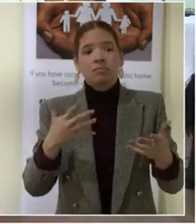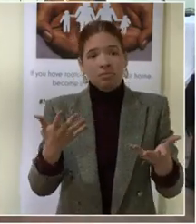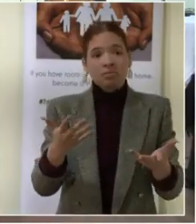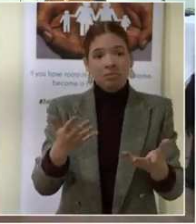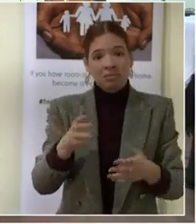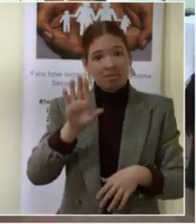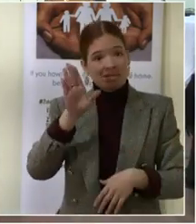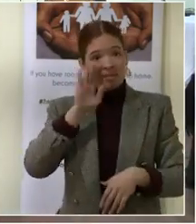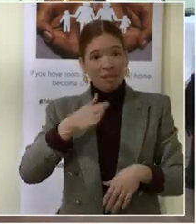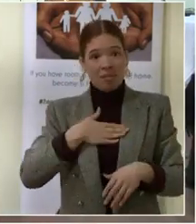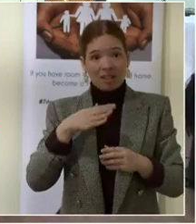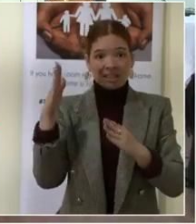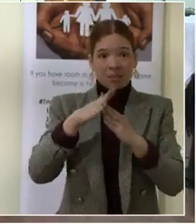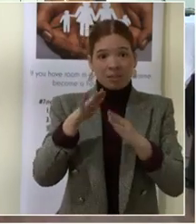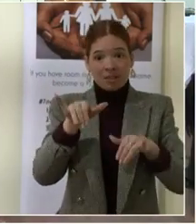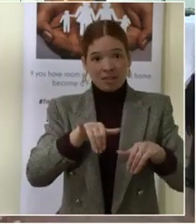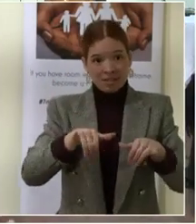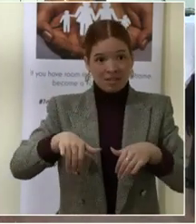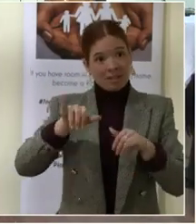America.